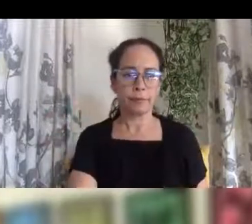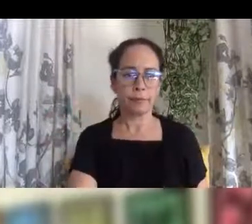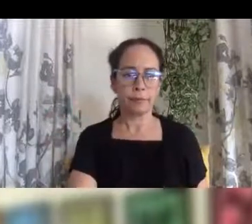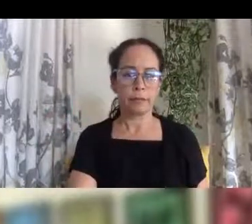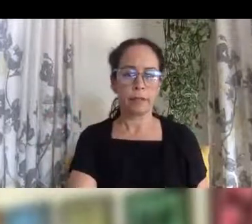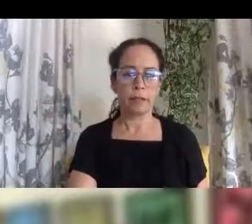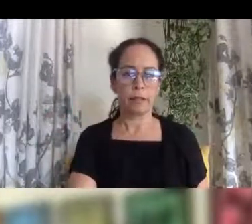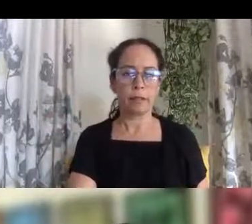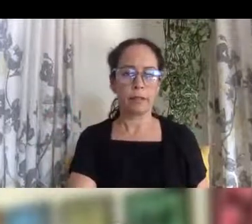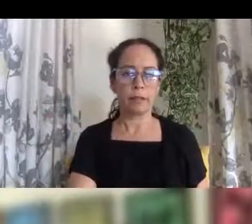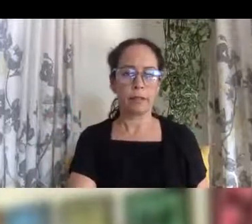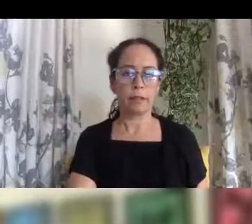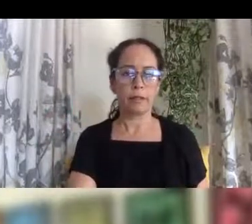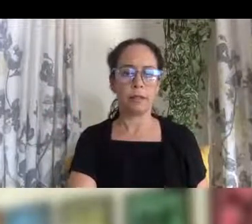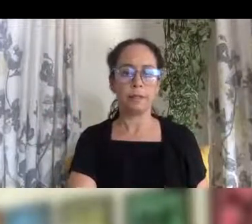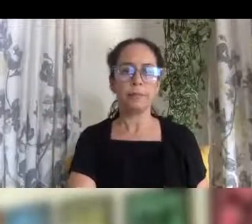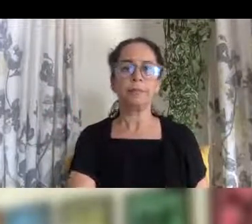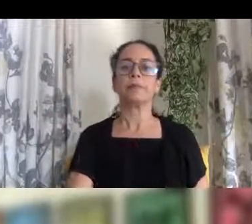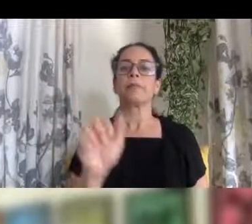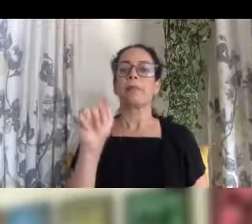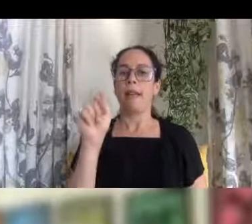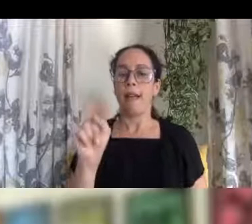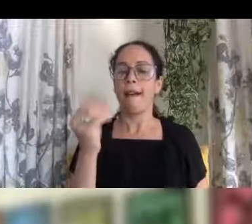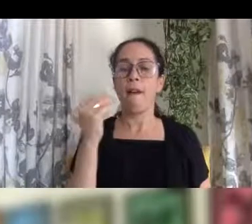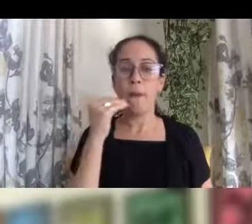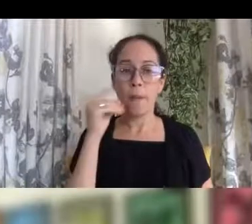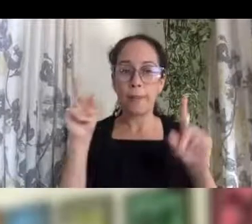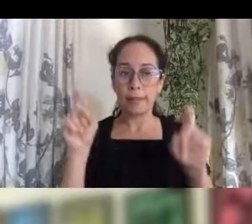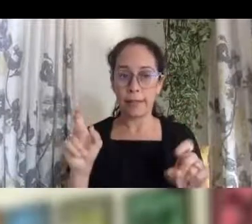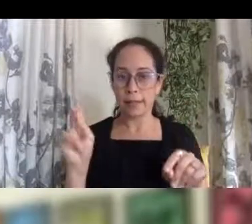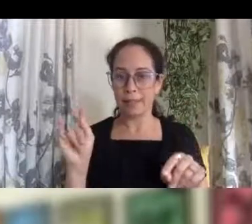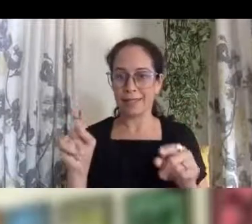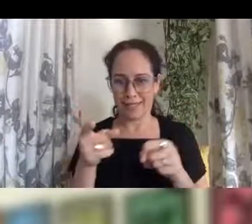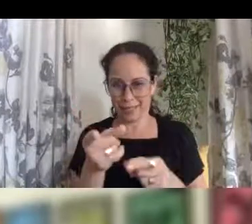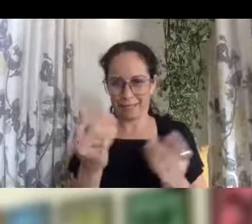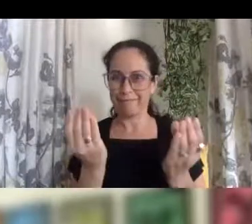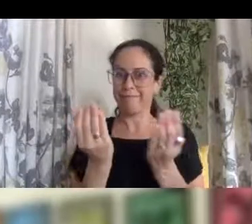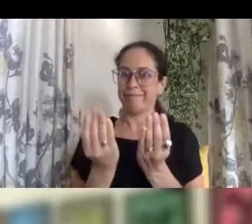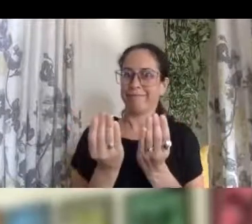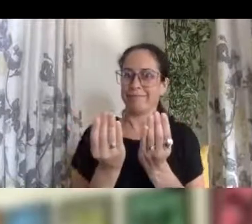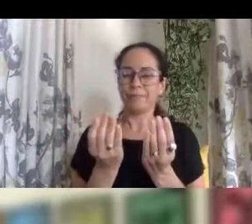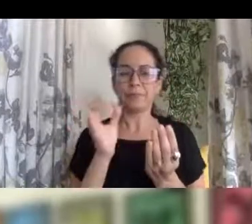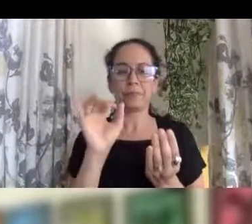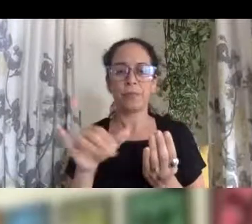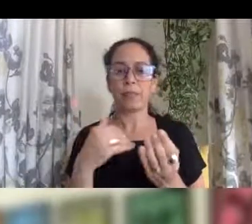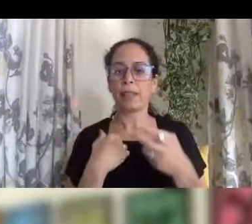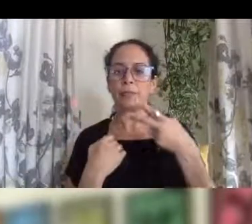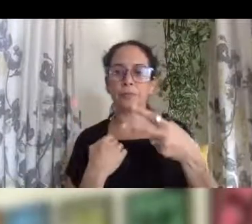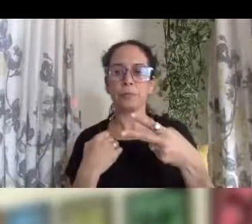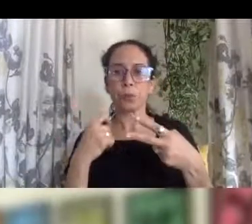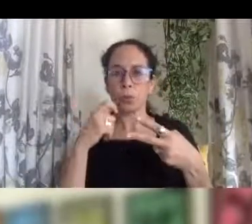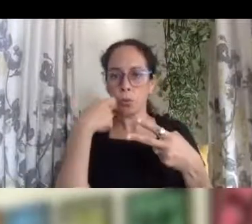So what are the at-home test kits? So I showed you the box, and I have one with me, and it comes with two